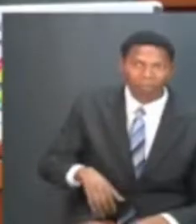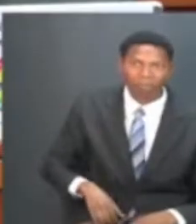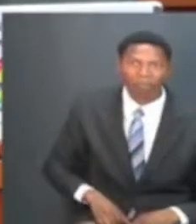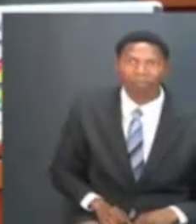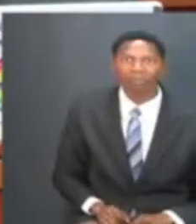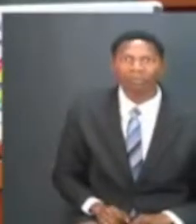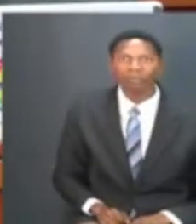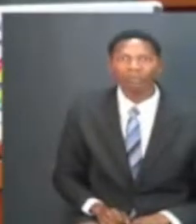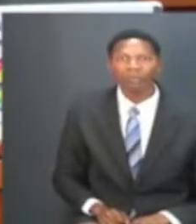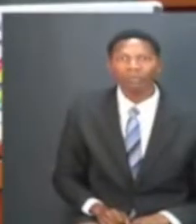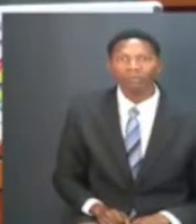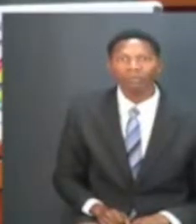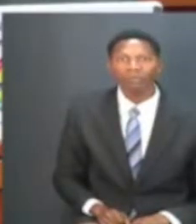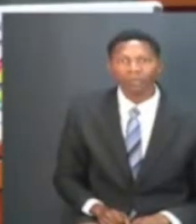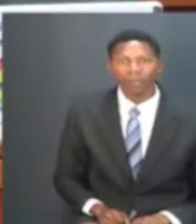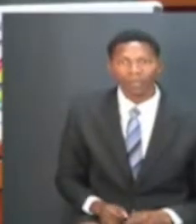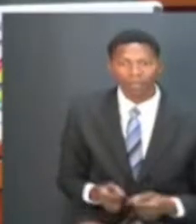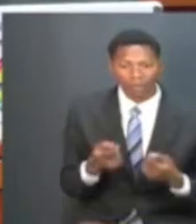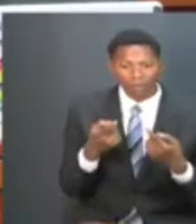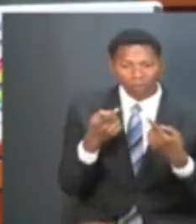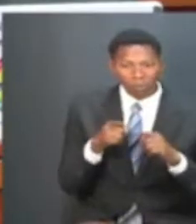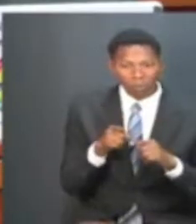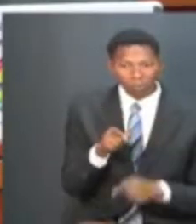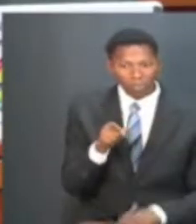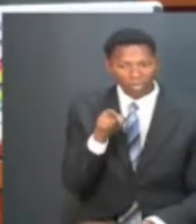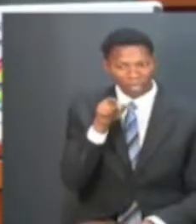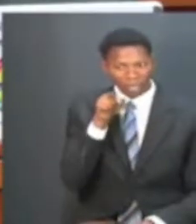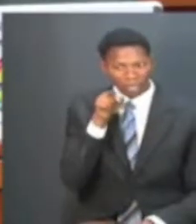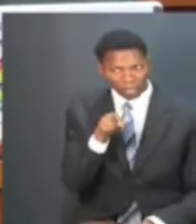when this particular crash happened